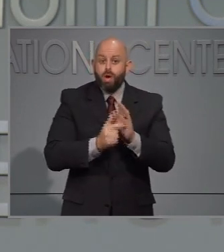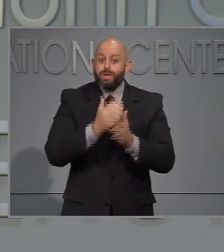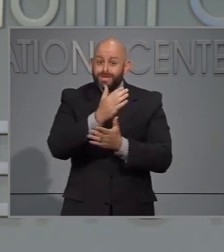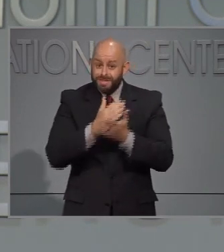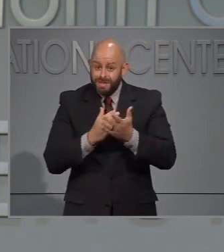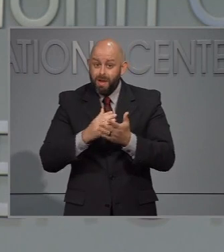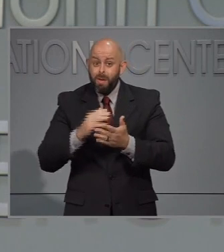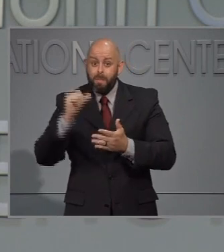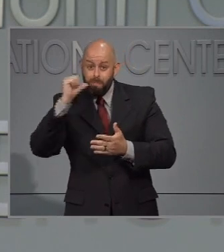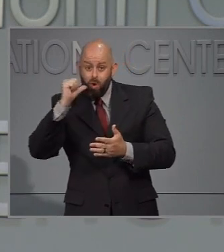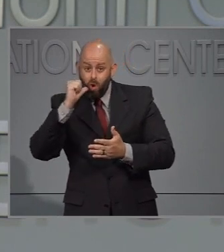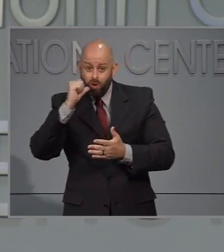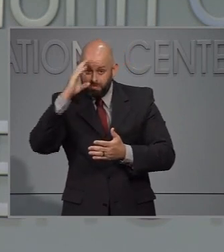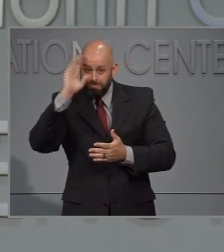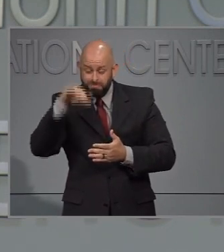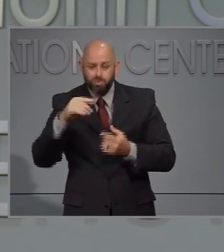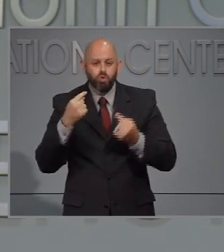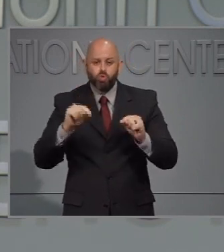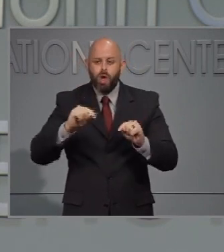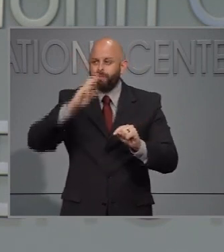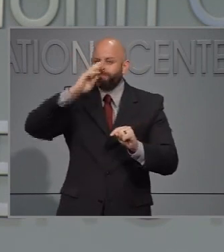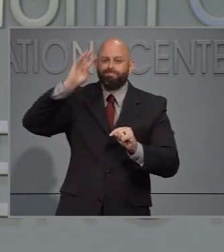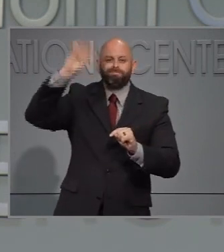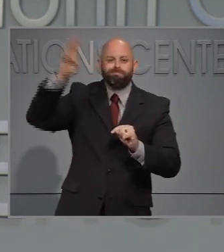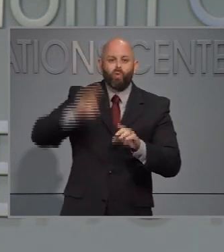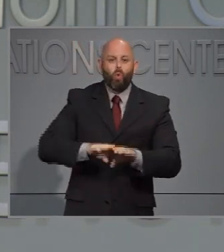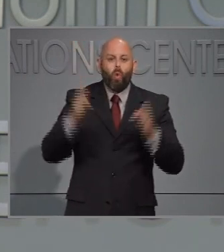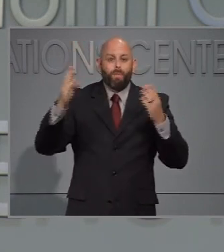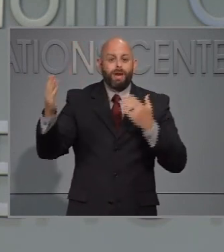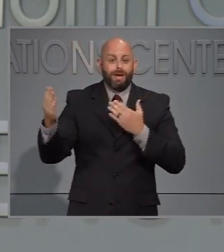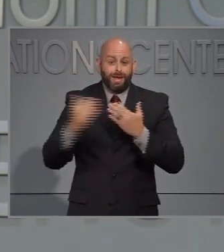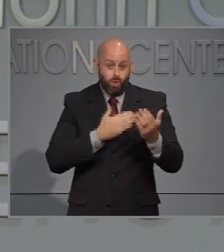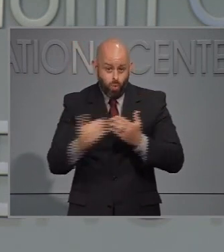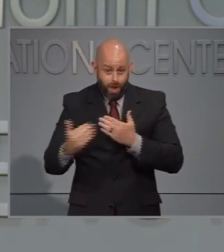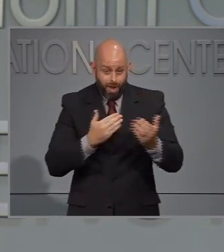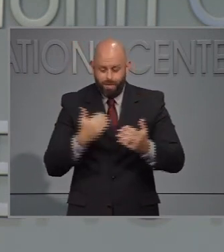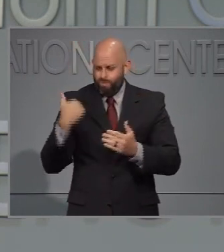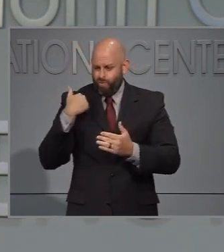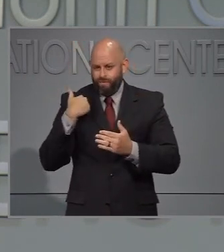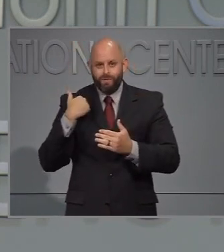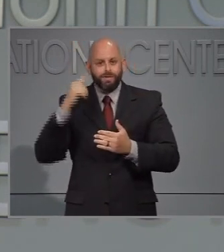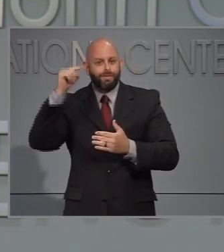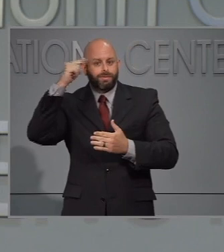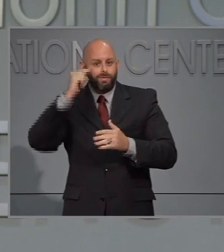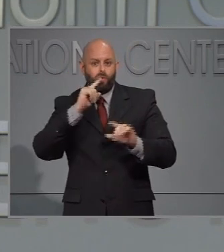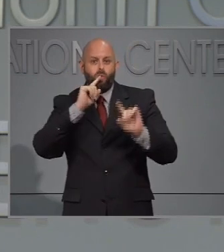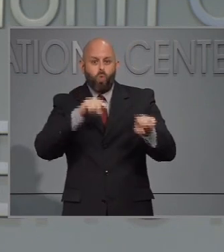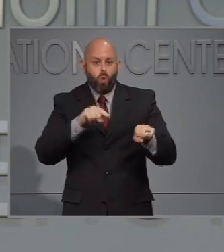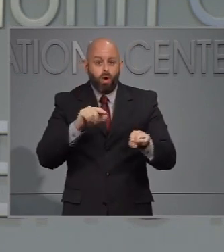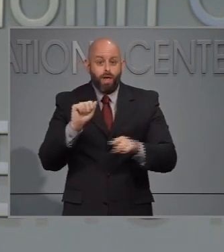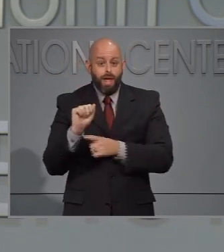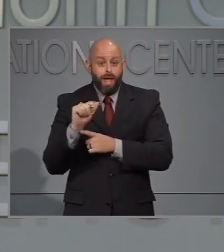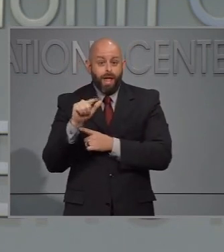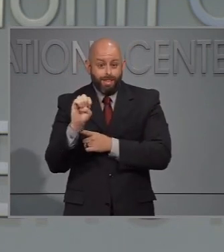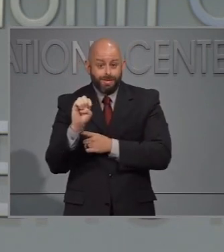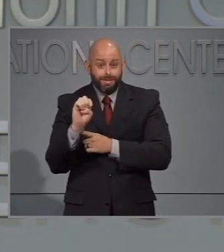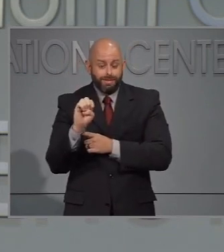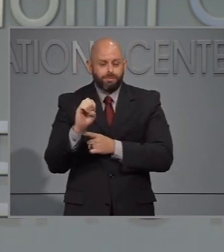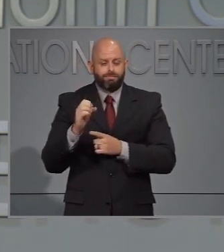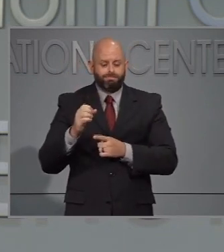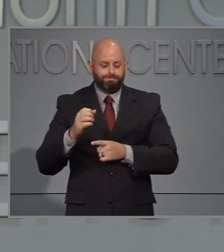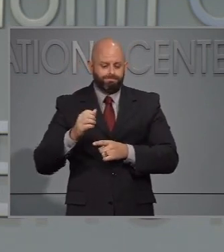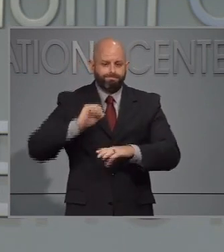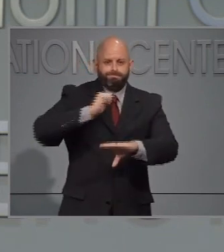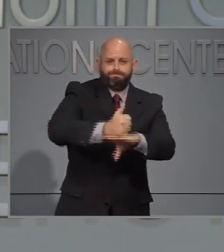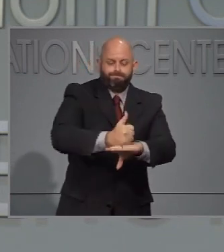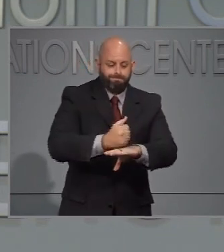have tried to open in violation of the previous executive order, and ALE has stepped in to say to them,